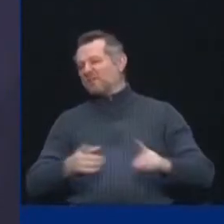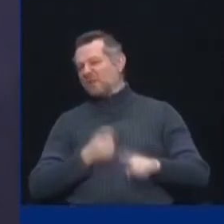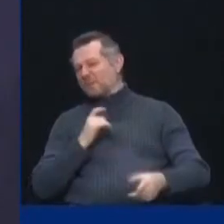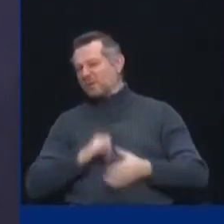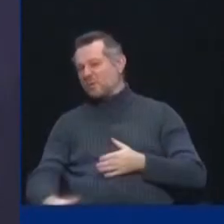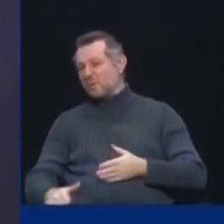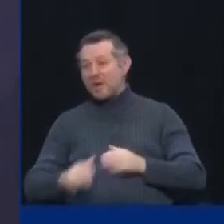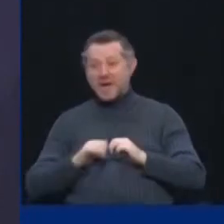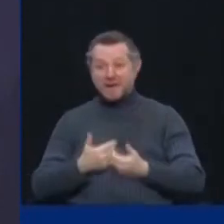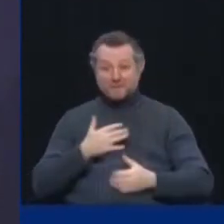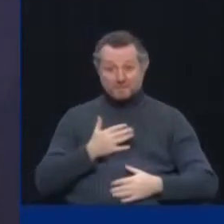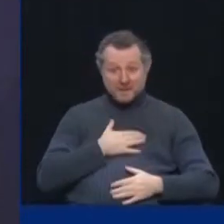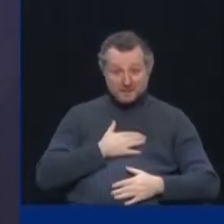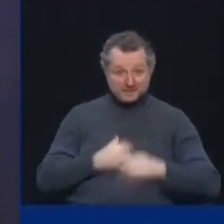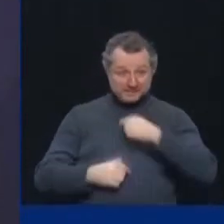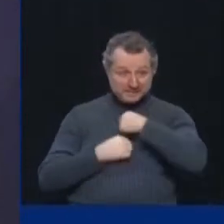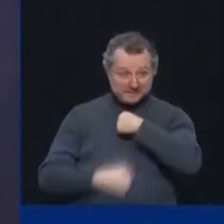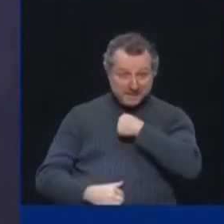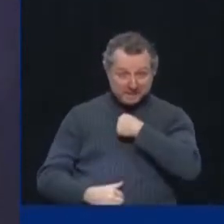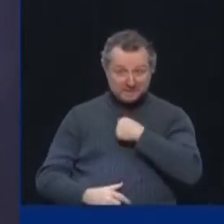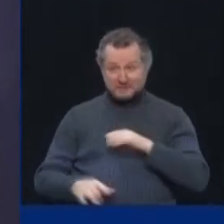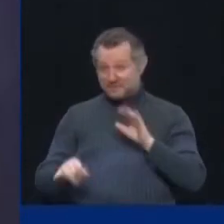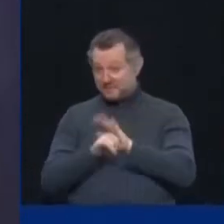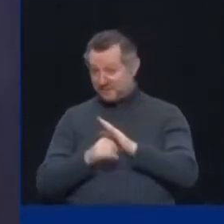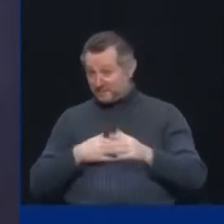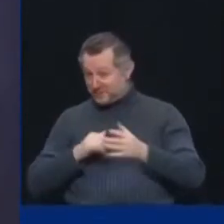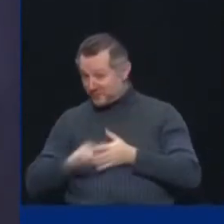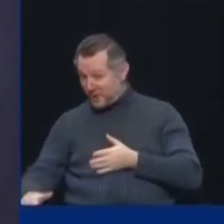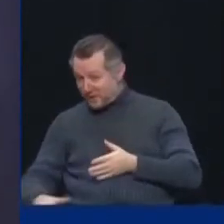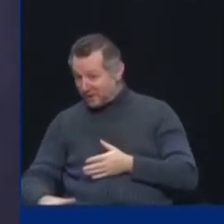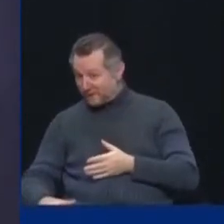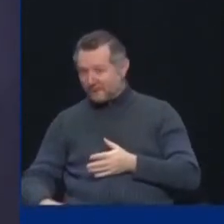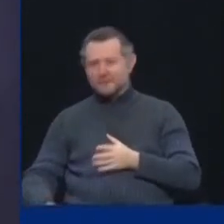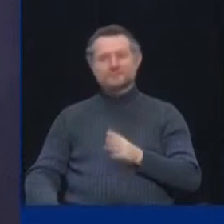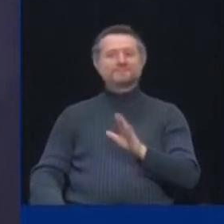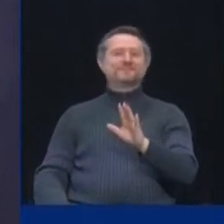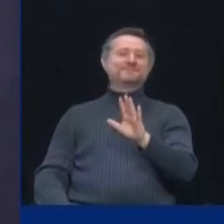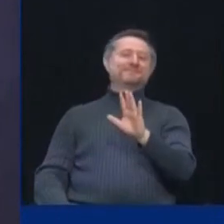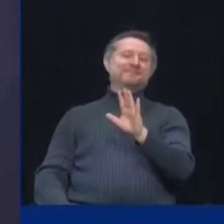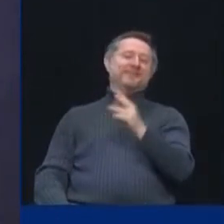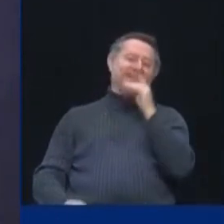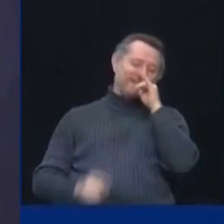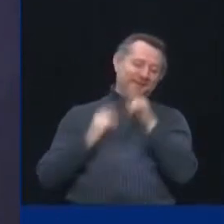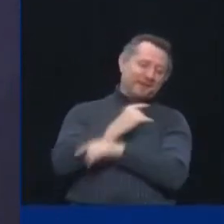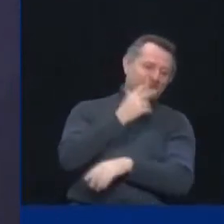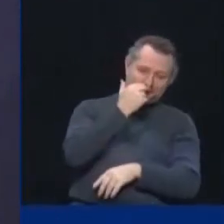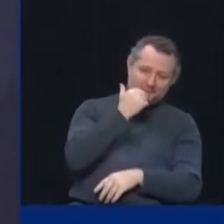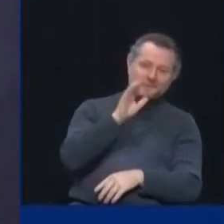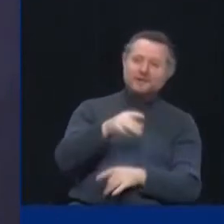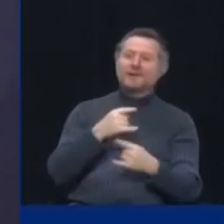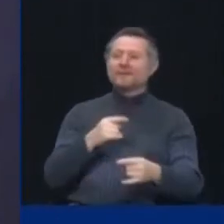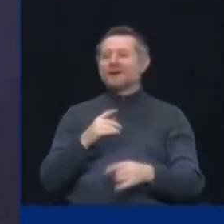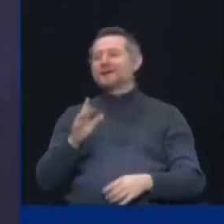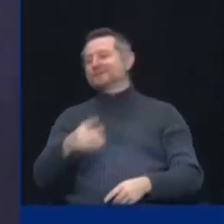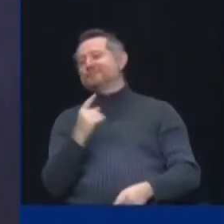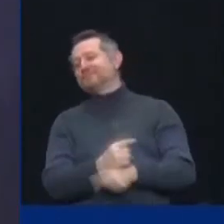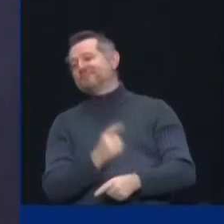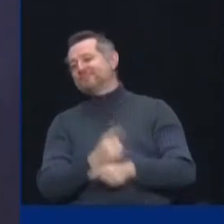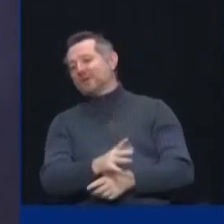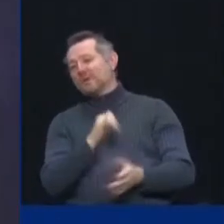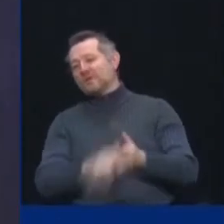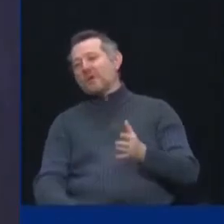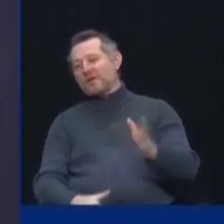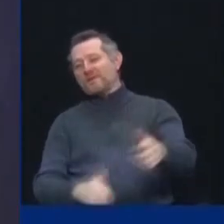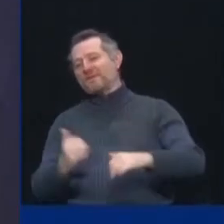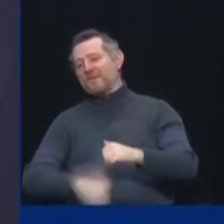tie that let them up. But the first thing they would say is, oh, you New Yorkers, you're tough. You're tough.